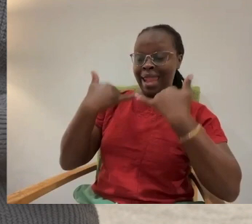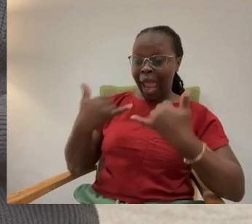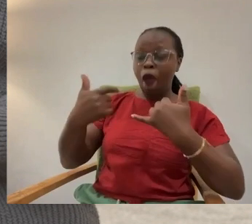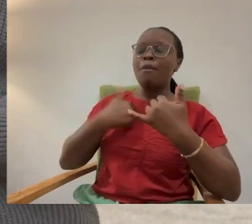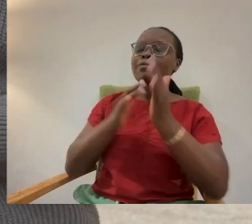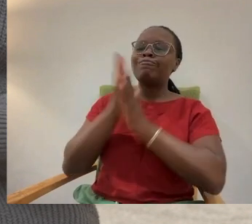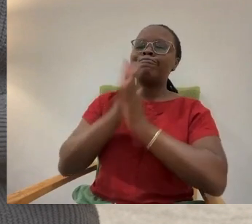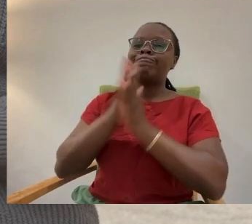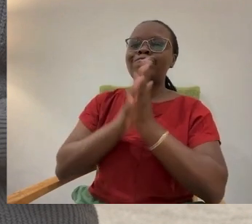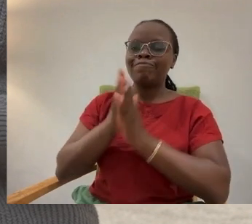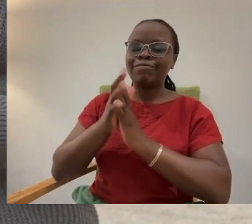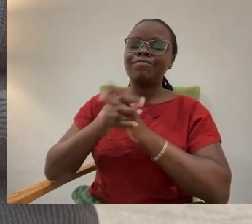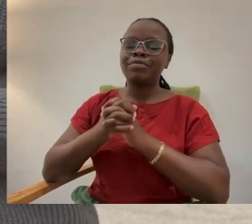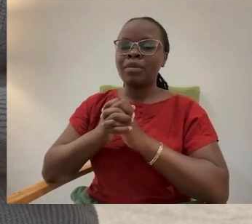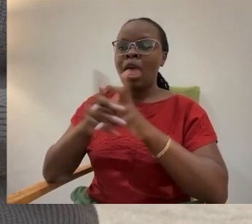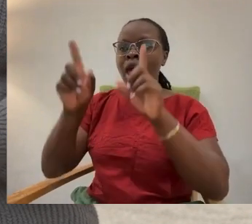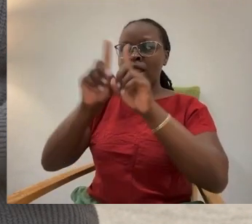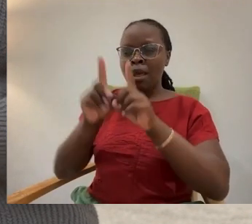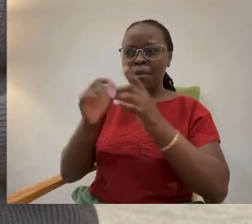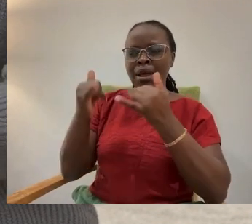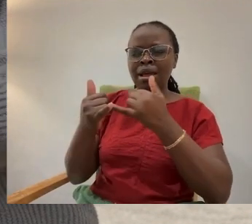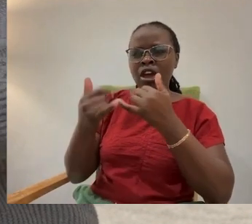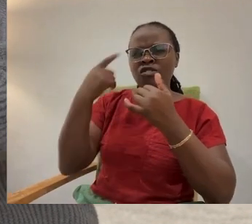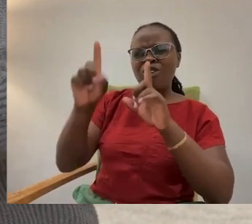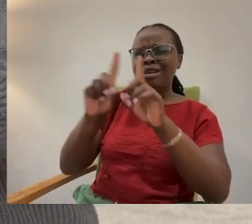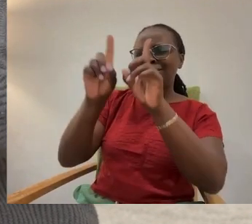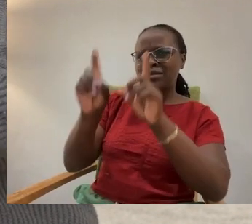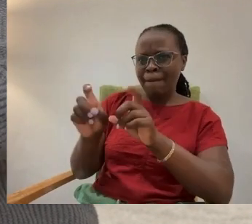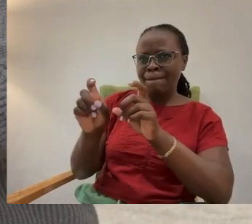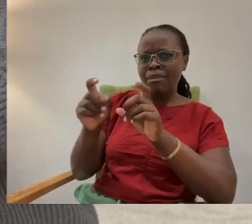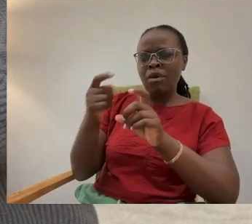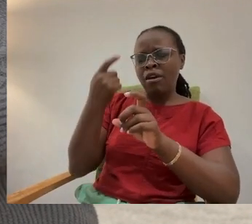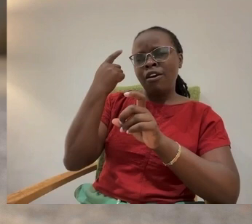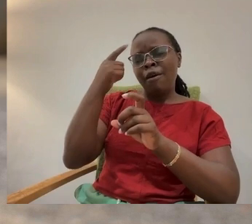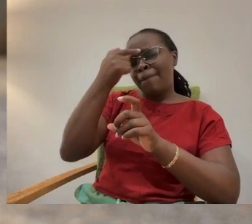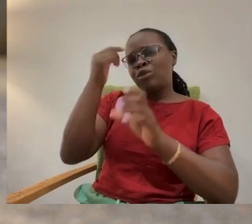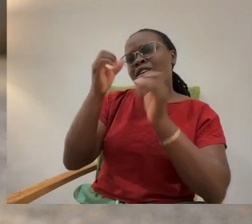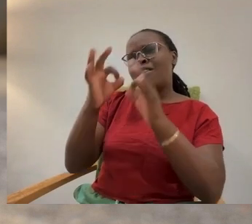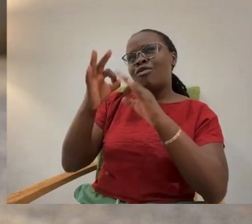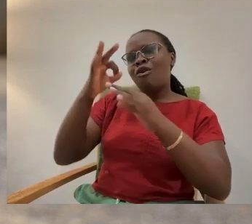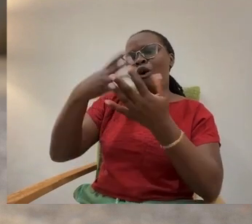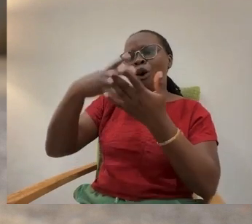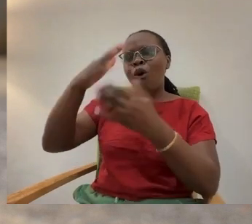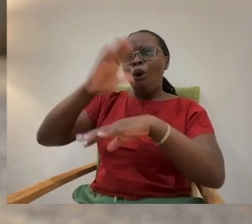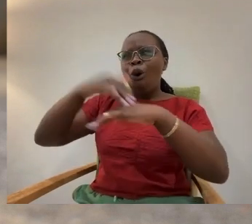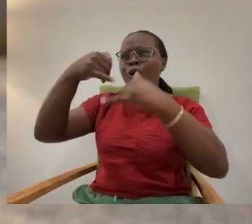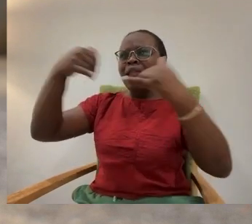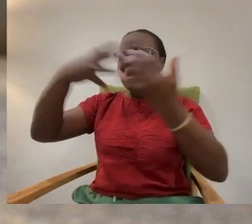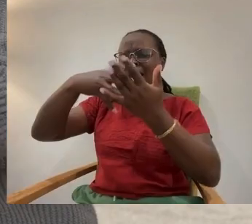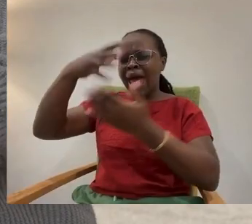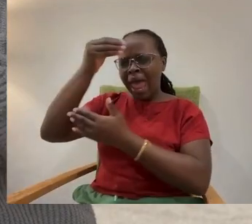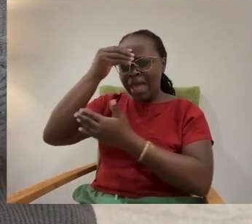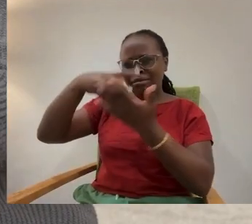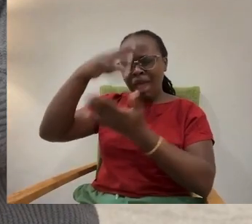class. And in terms of assessments and feedback, I'm just imagining Teacher Mary with her students in Kiswahili class. They're learning